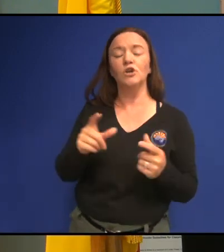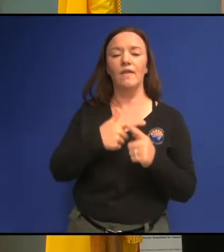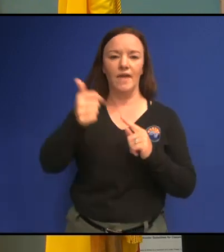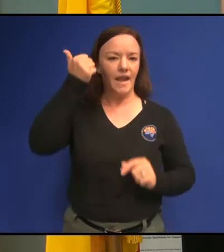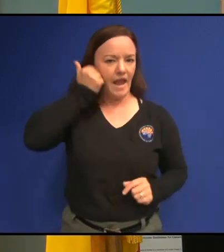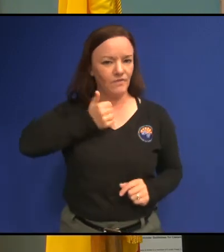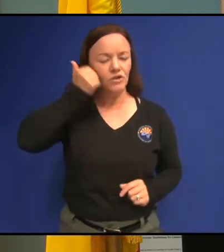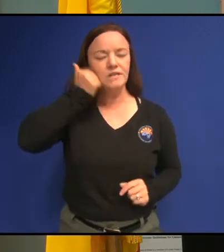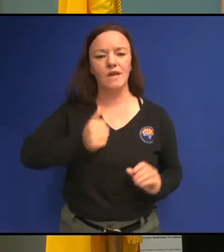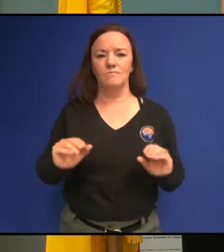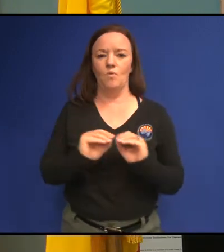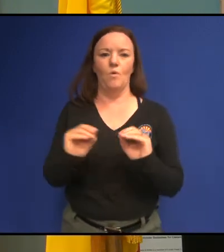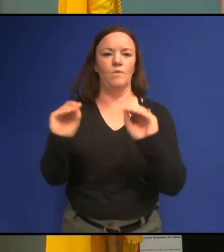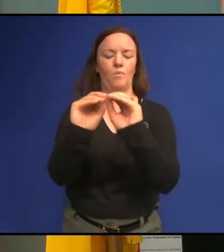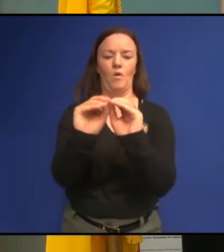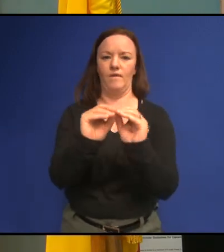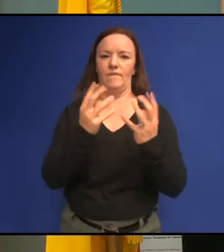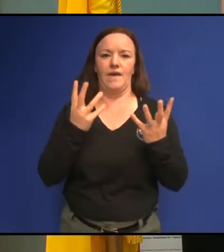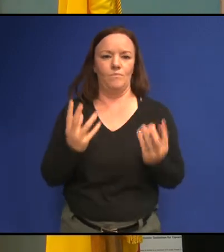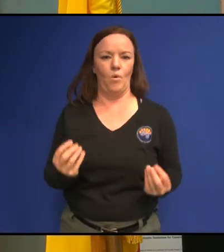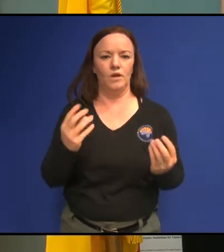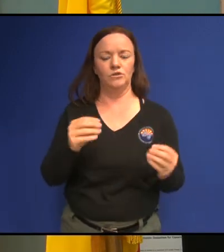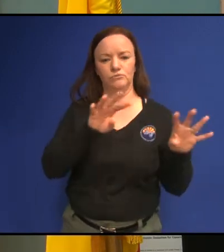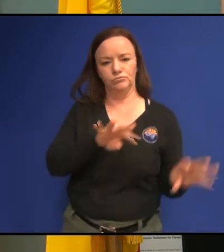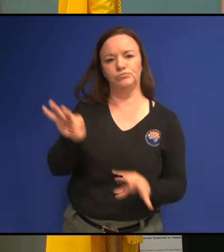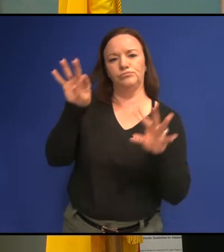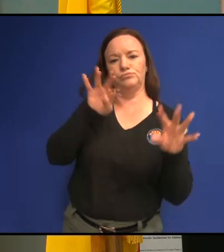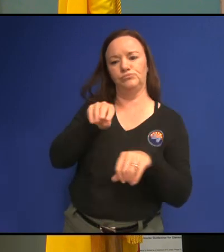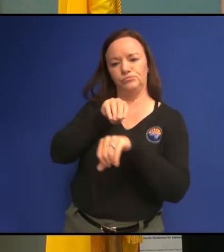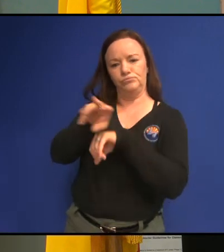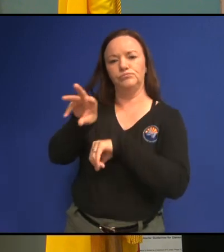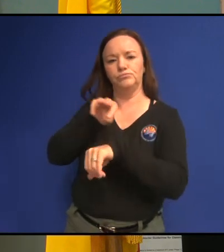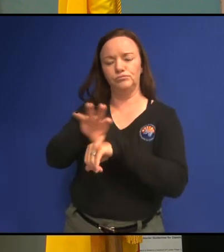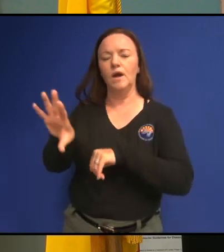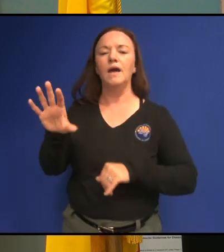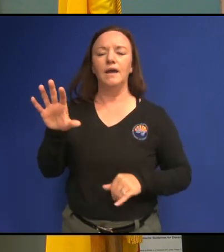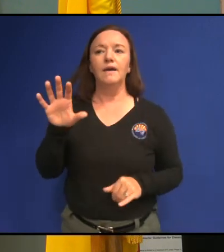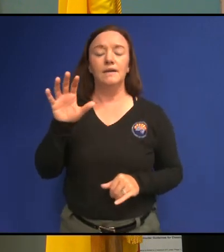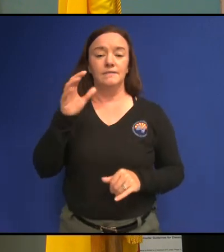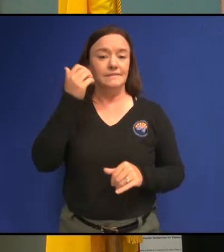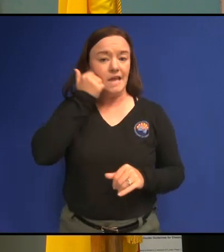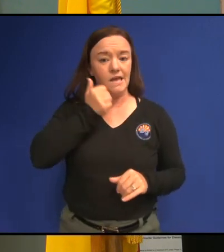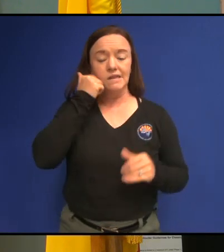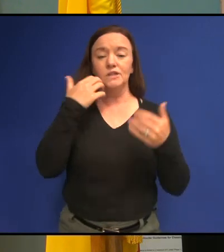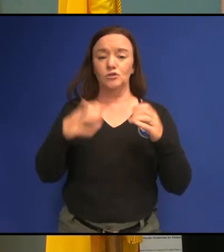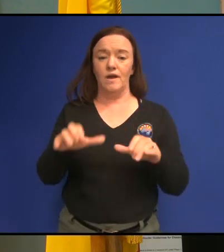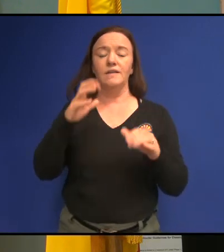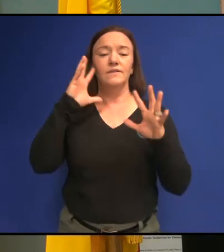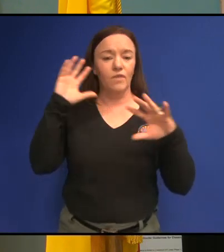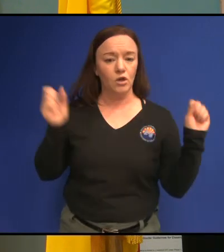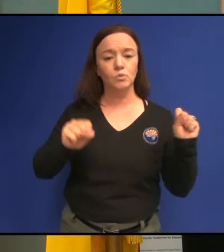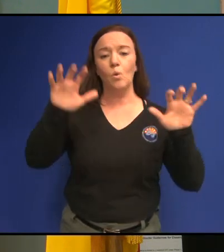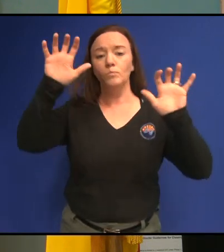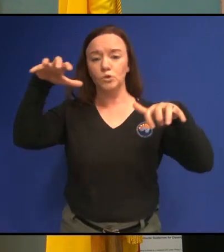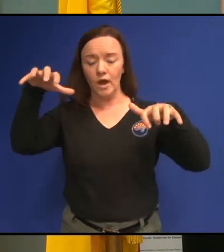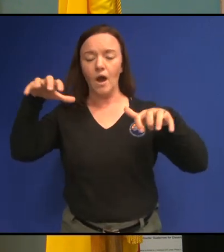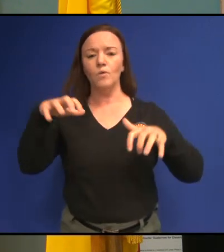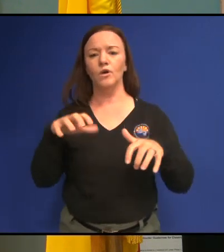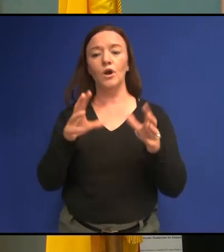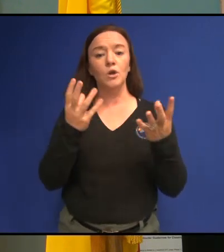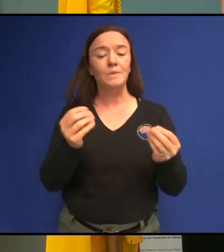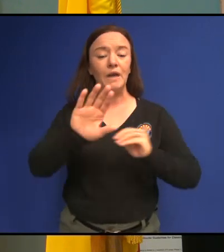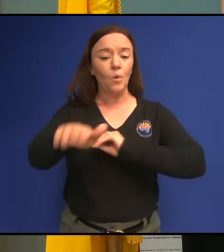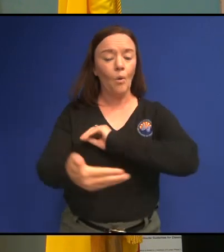to see more and more of that moisture pump into the area, bringing us daily chances of showers and thunderstorms. Great humidity